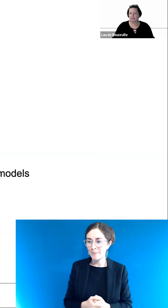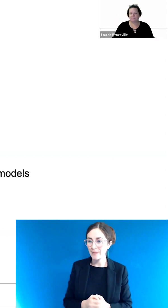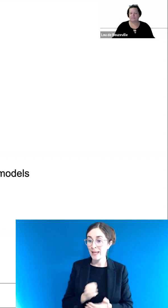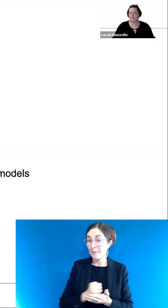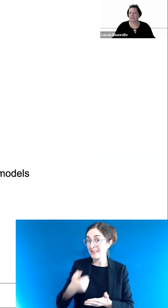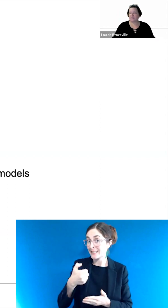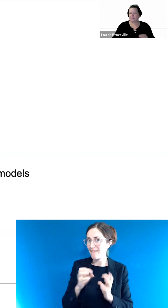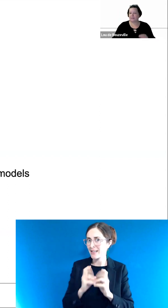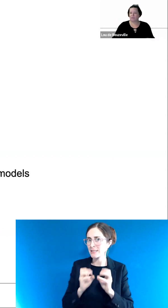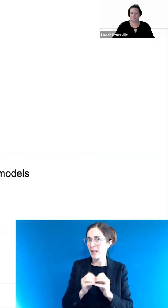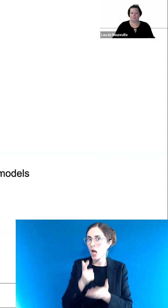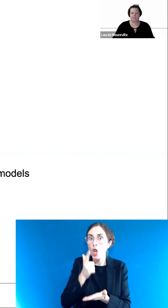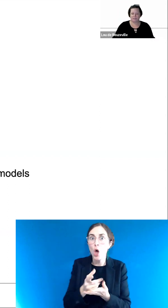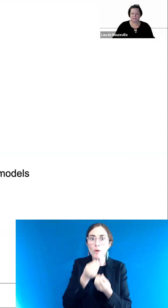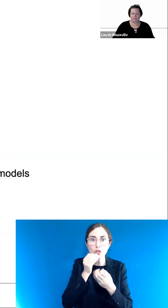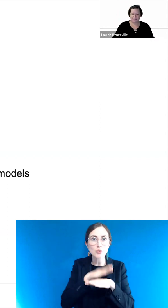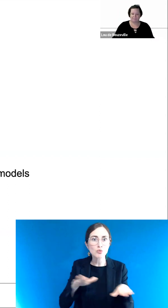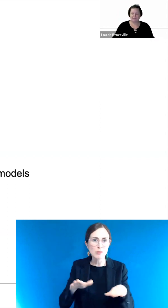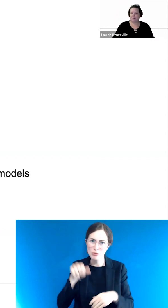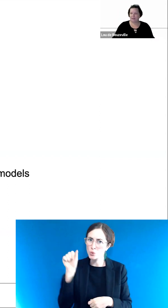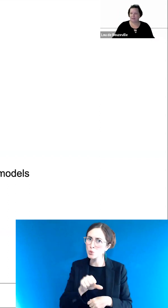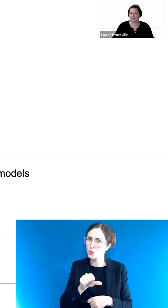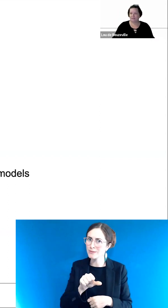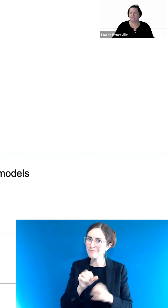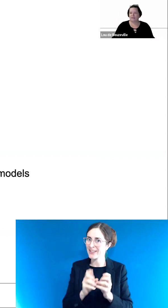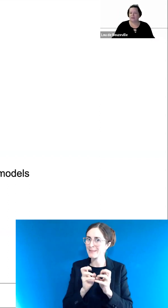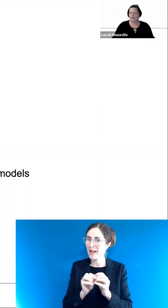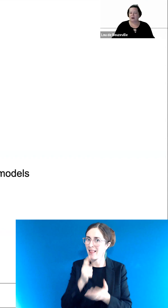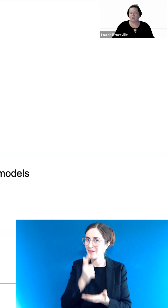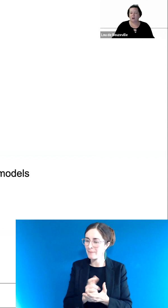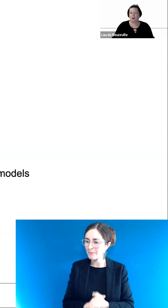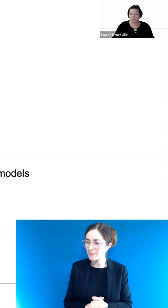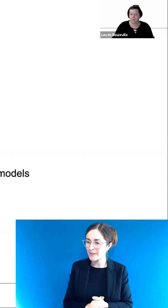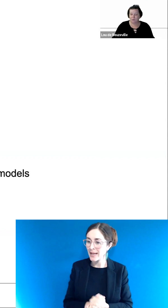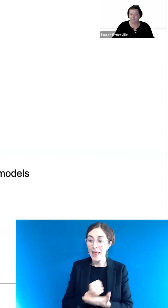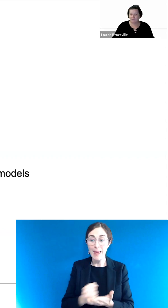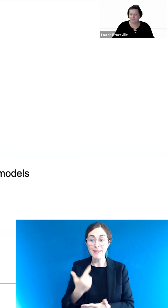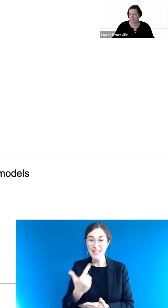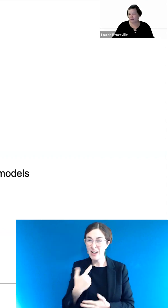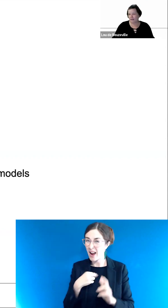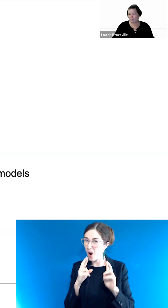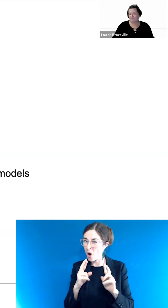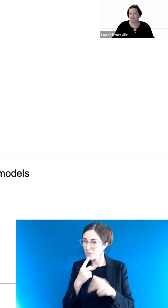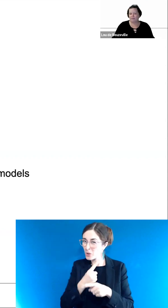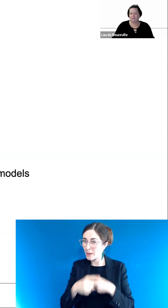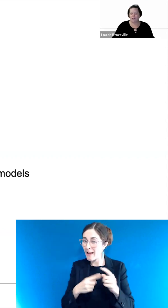plug for fingerspelling lots with your kids at the end. I'd hope to talk about